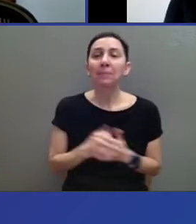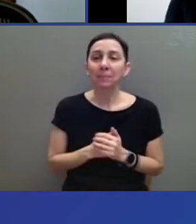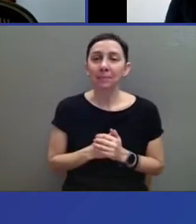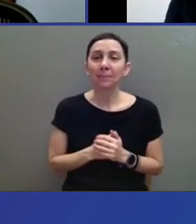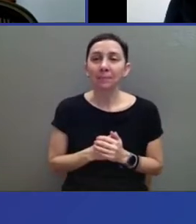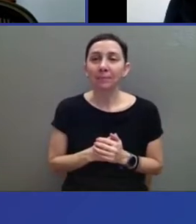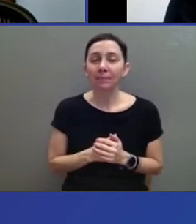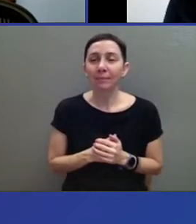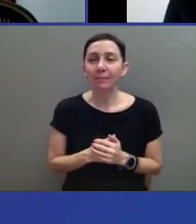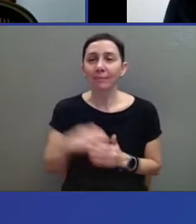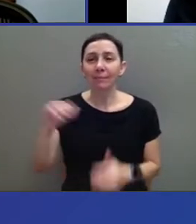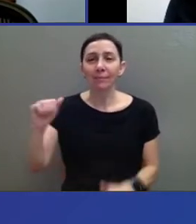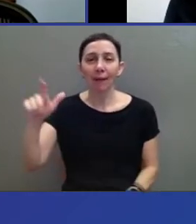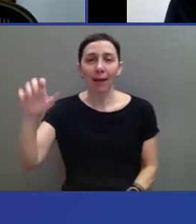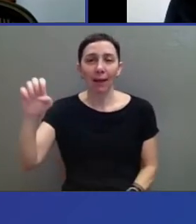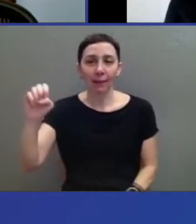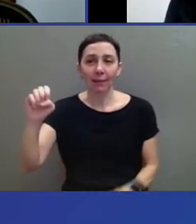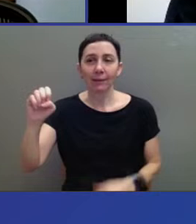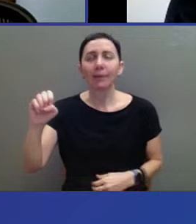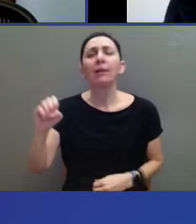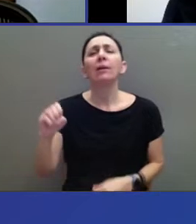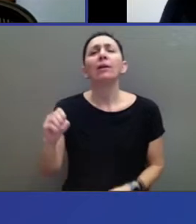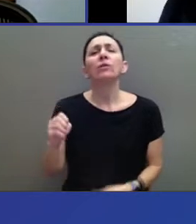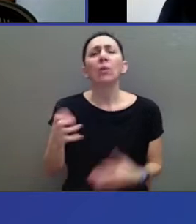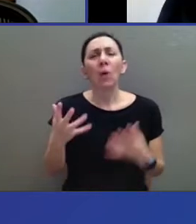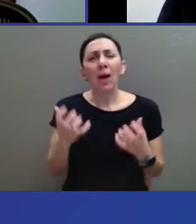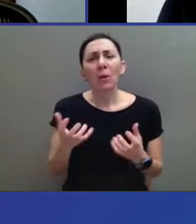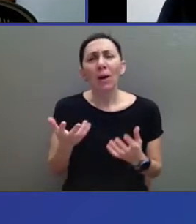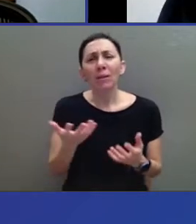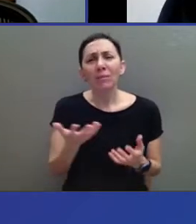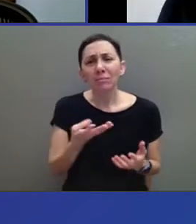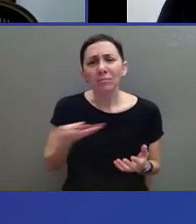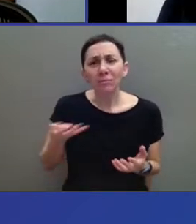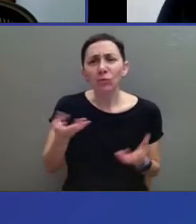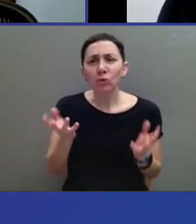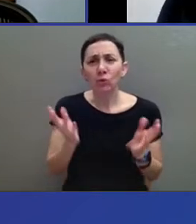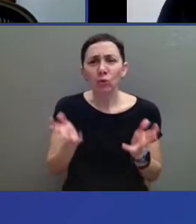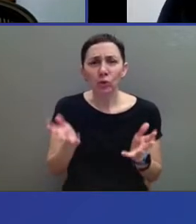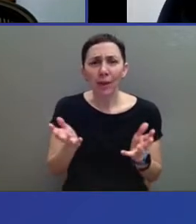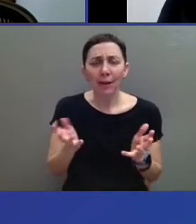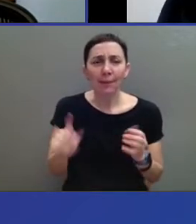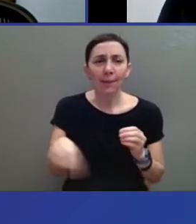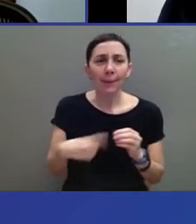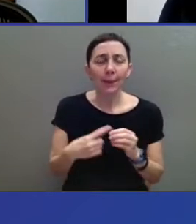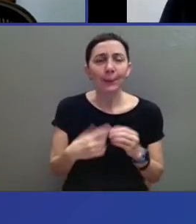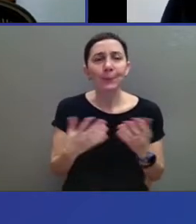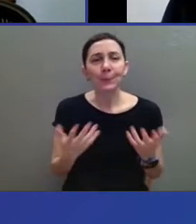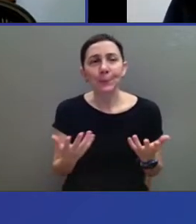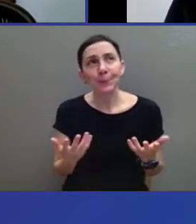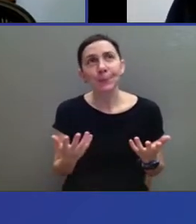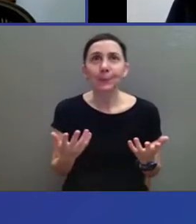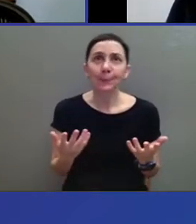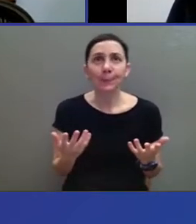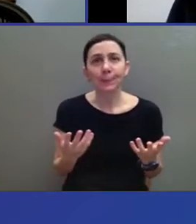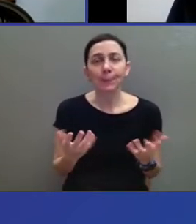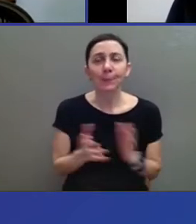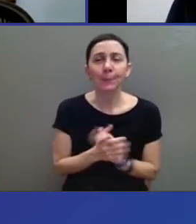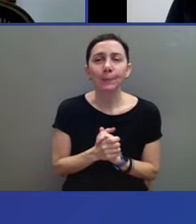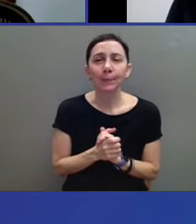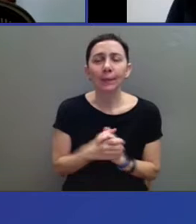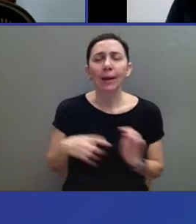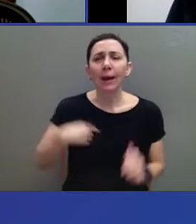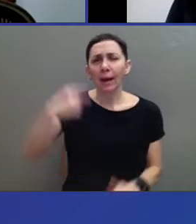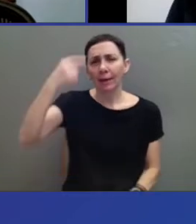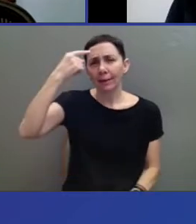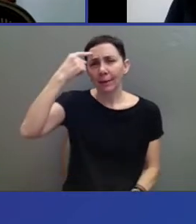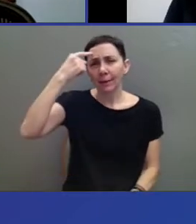So let's talk, the three of us, about some of the, I think a little bit about how we've known